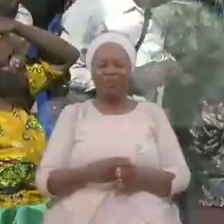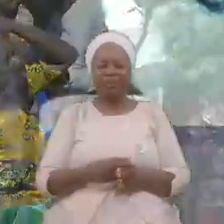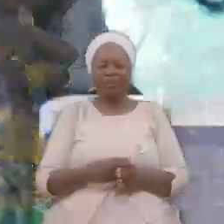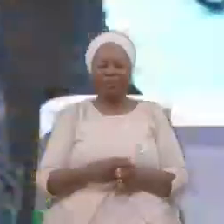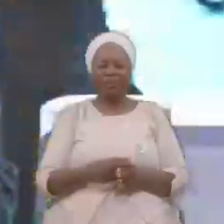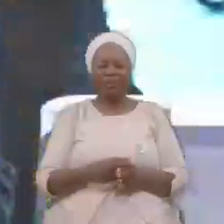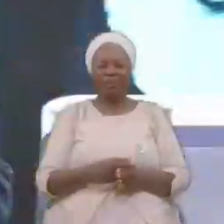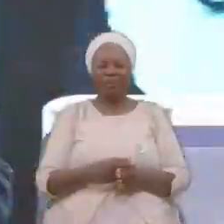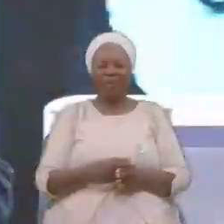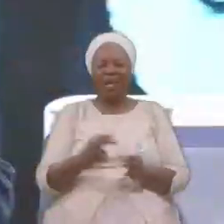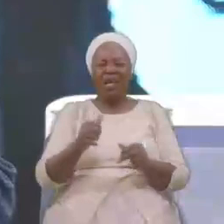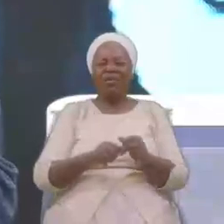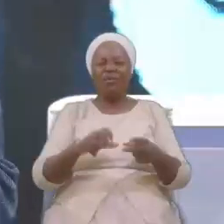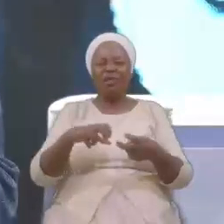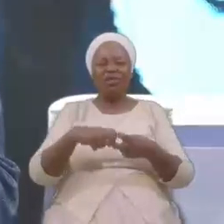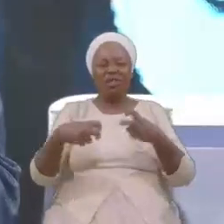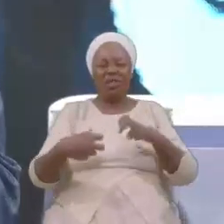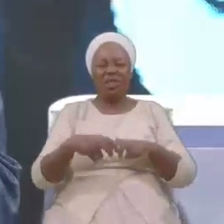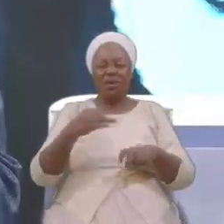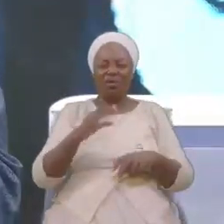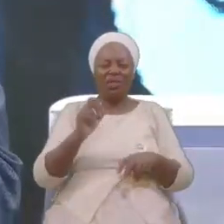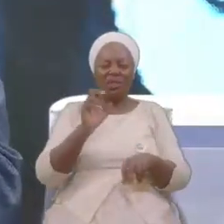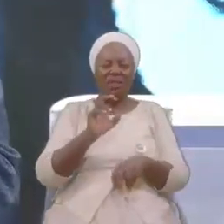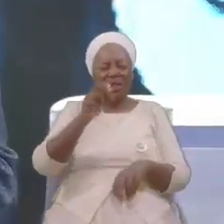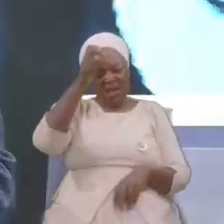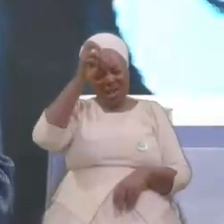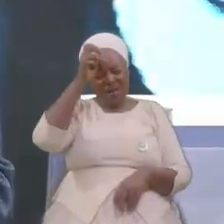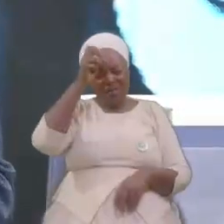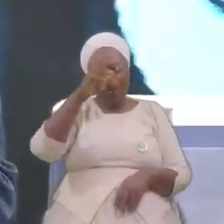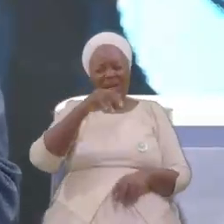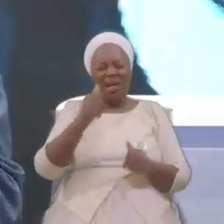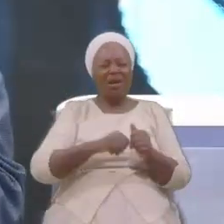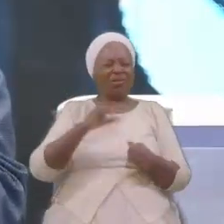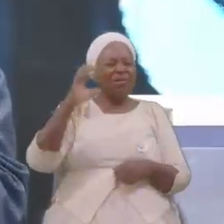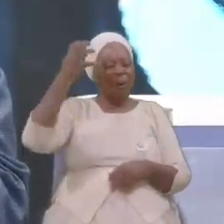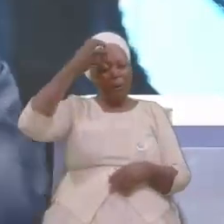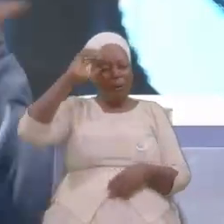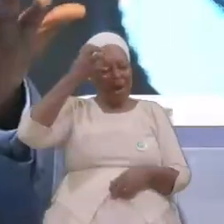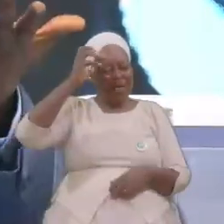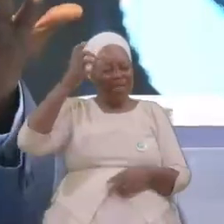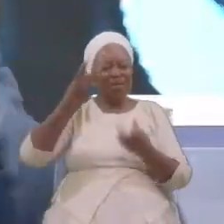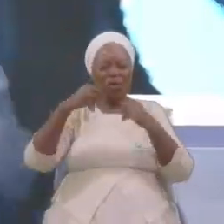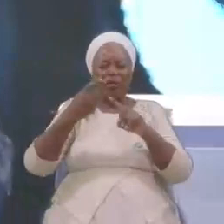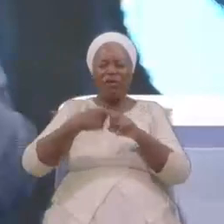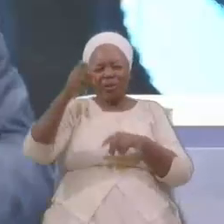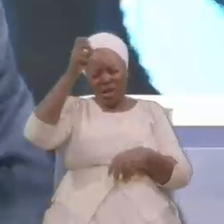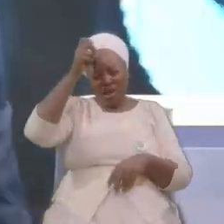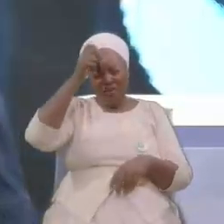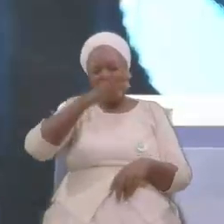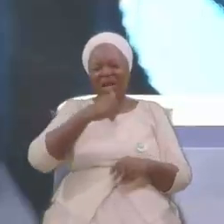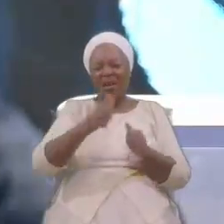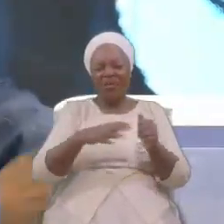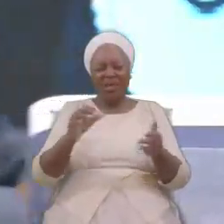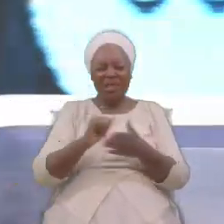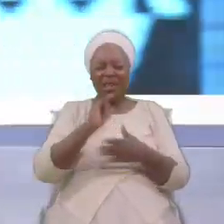Every chain of the devil, every madness coming from the devil, everything that is the work